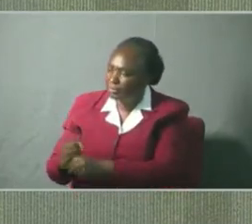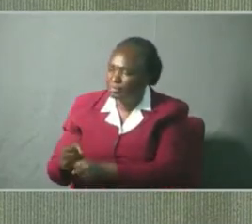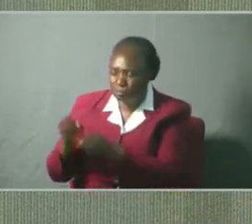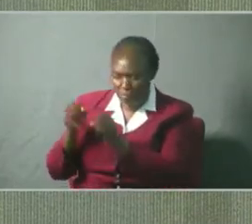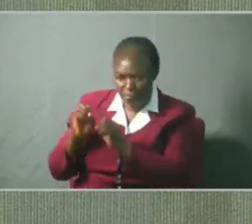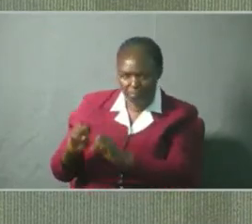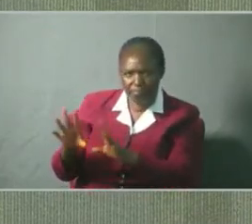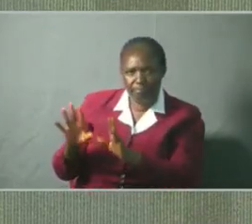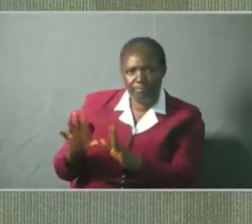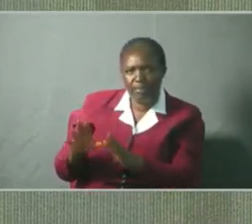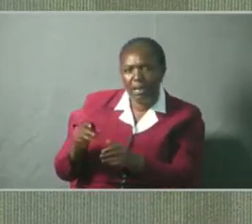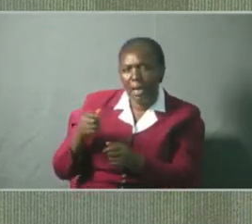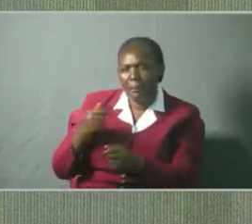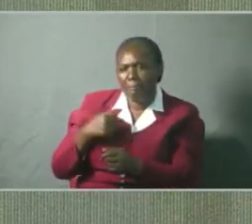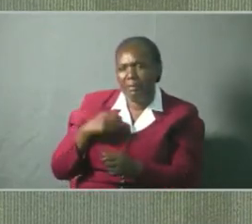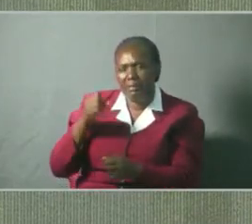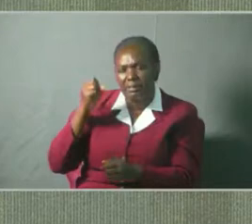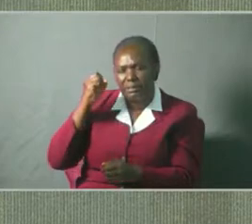understand people more. I feel